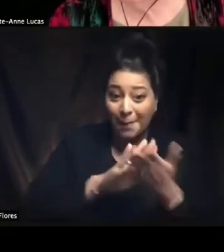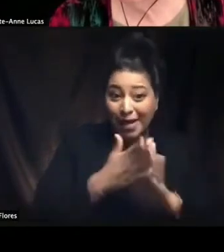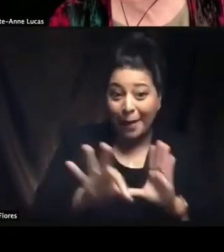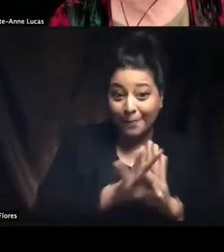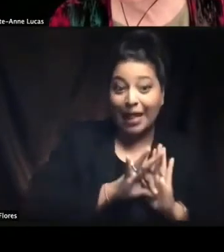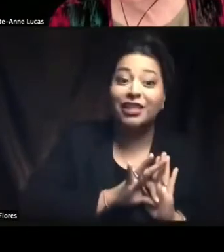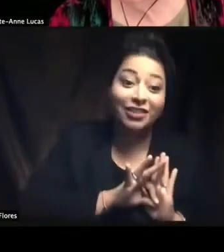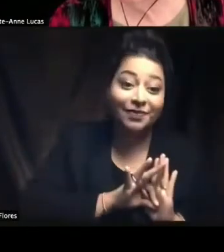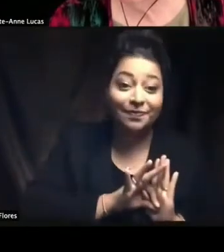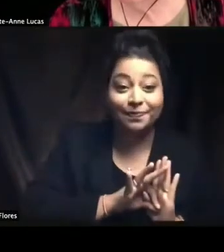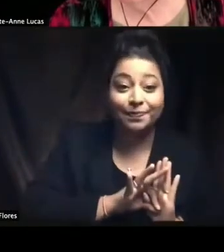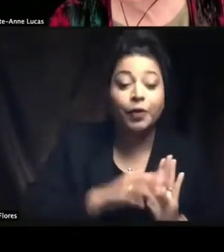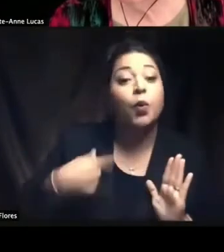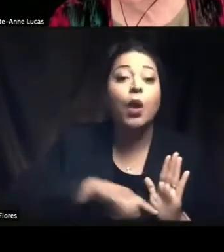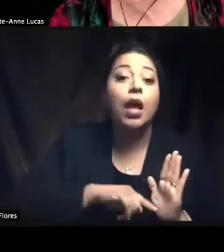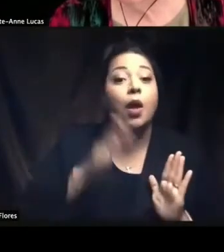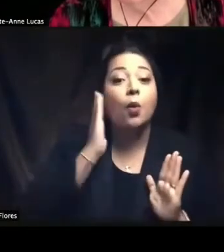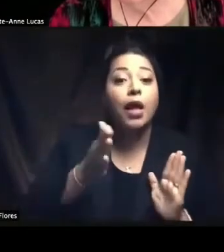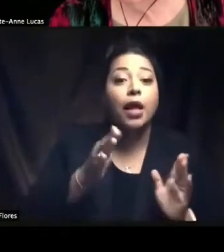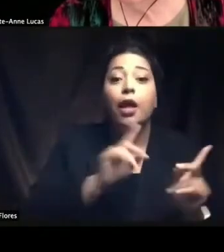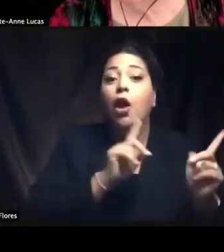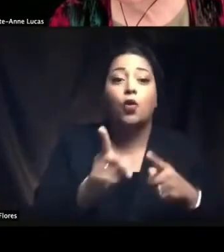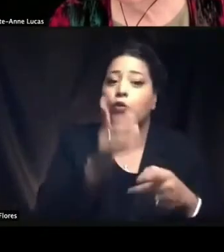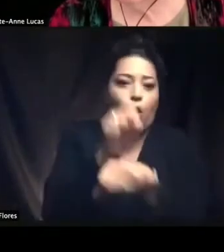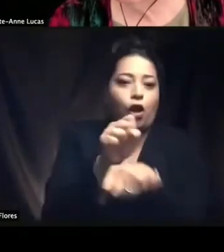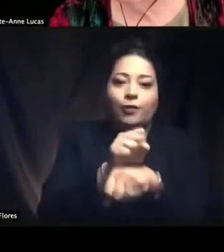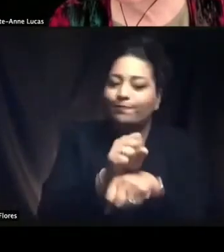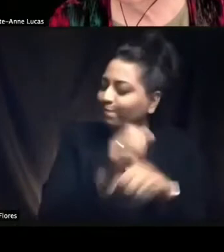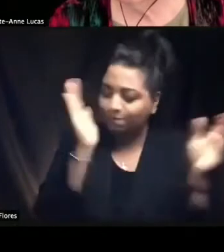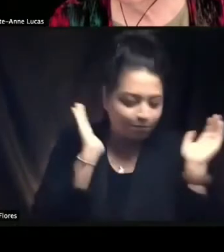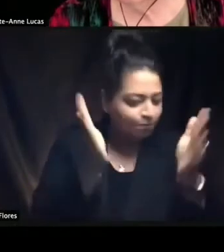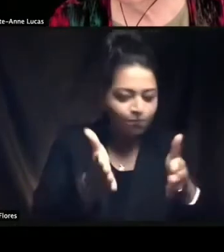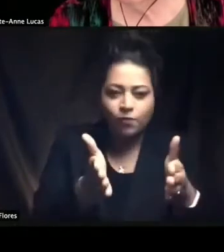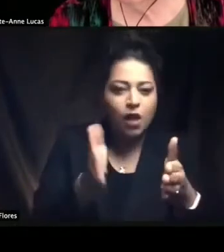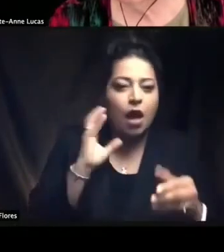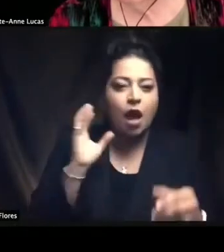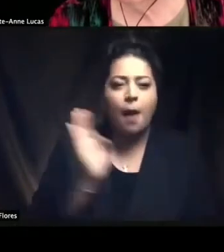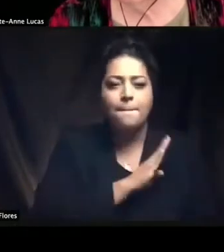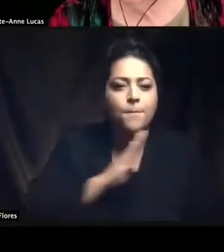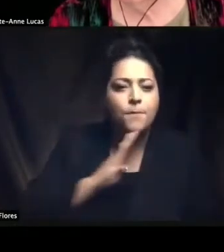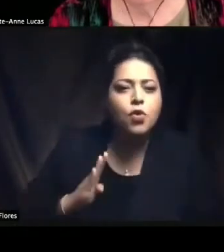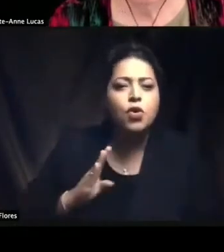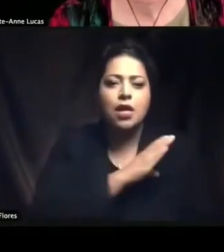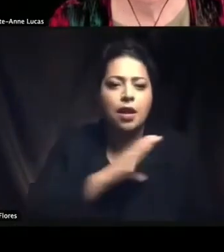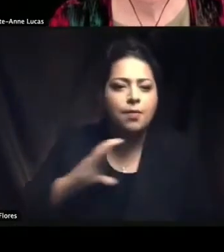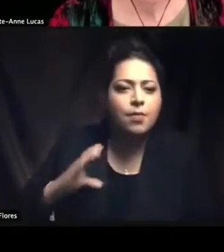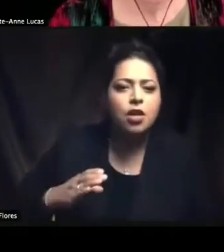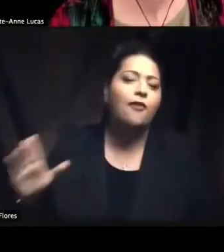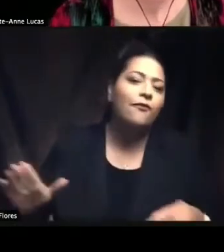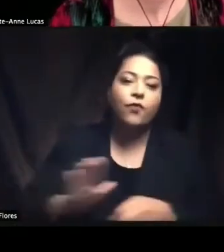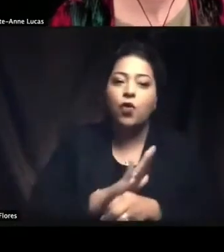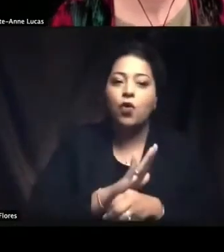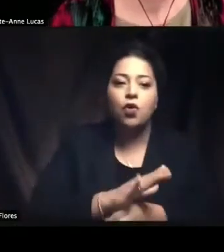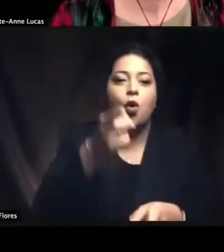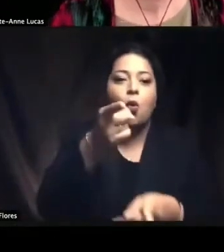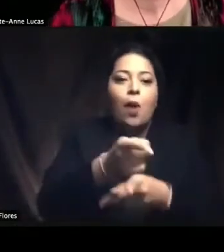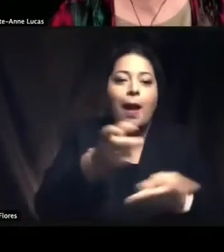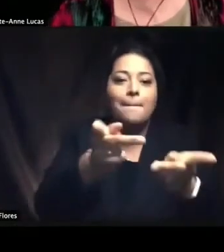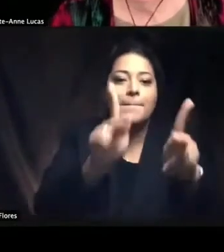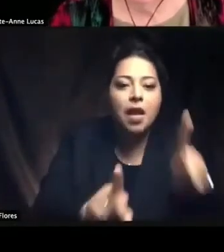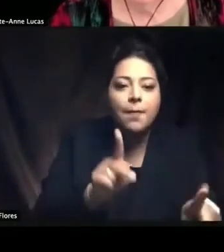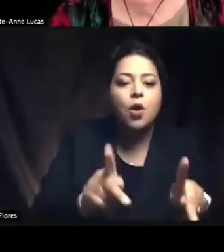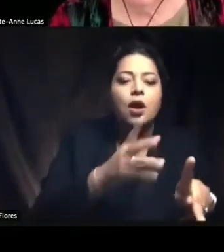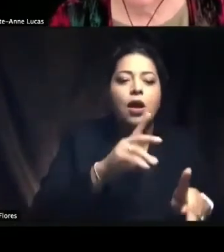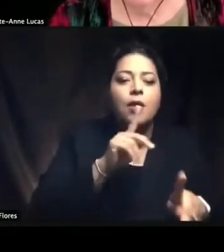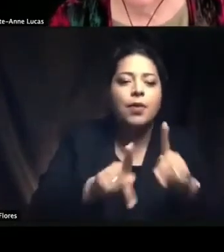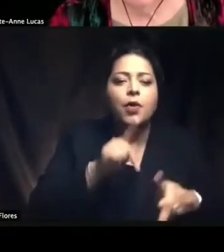1st, we're going to go straight to work. We're going to get our boards and commissions filled with the proper people and the proper the folks that